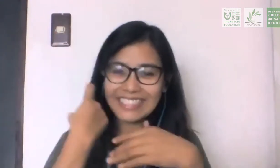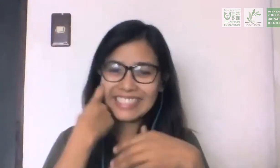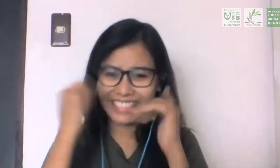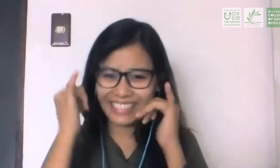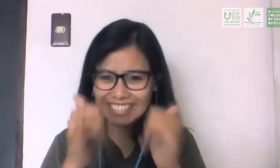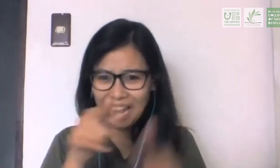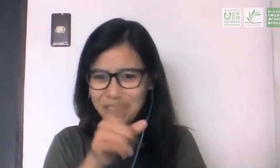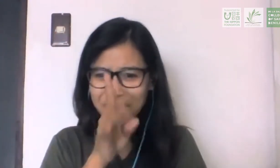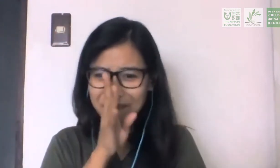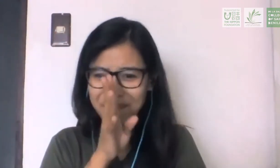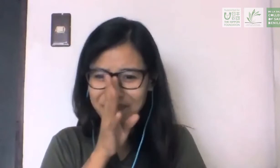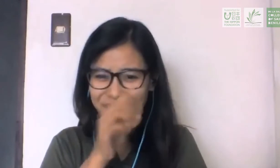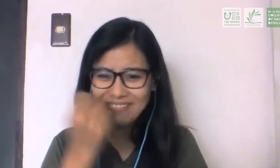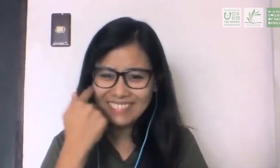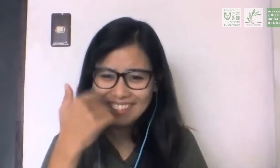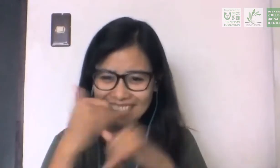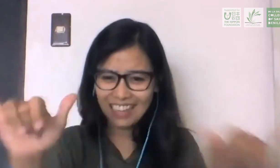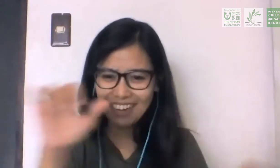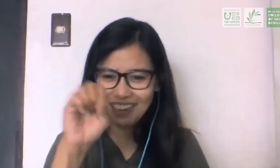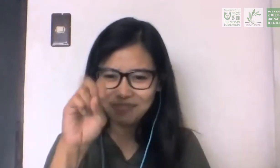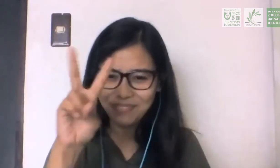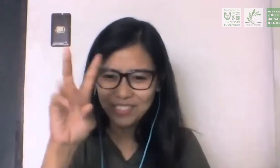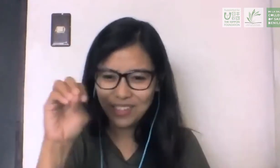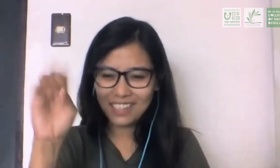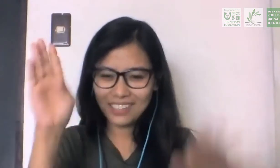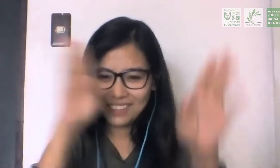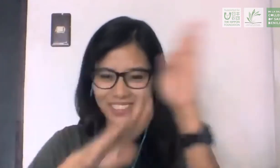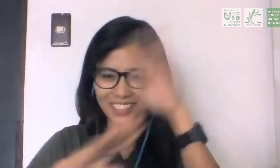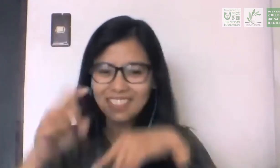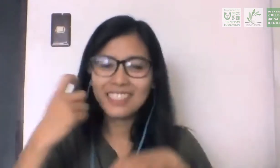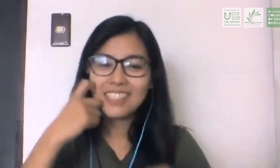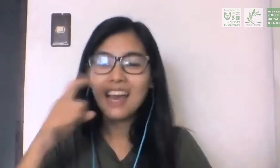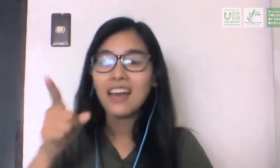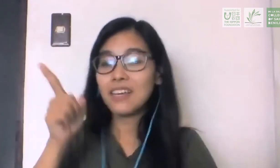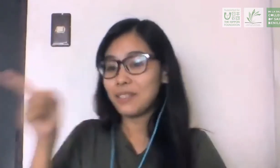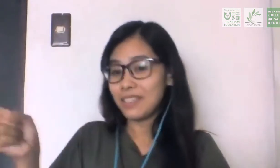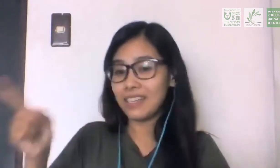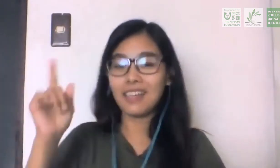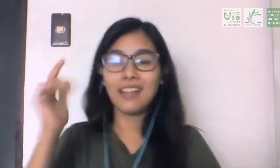Remember when we discussed this in the morning and we talked about,